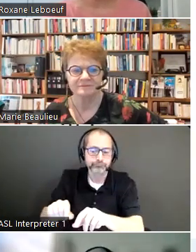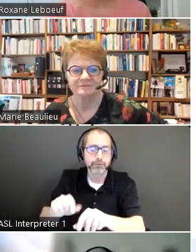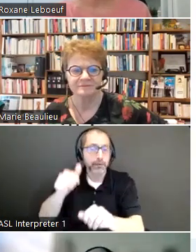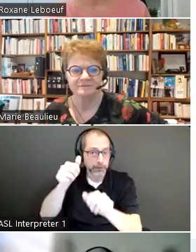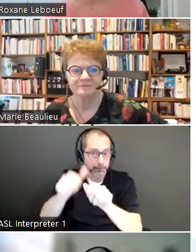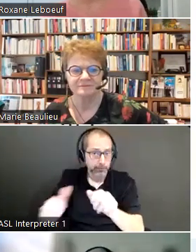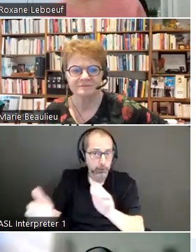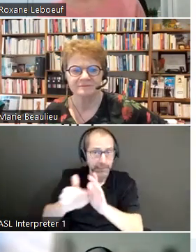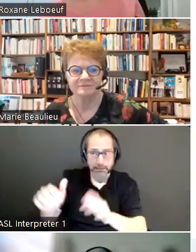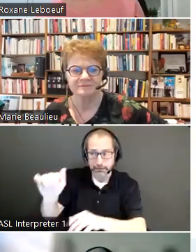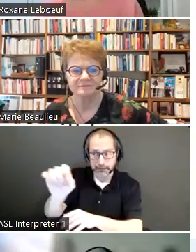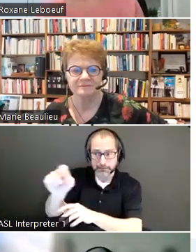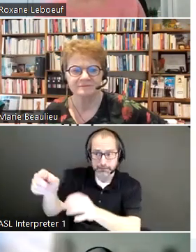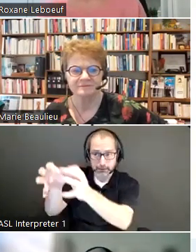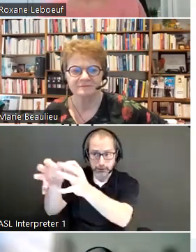with us.